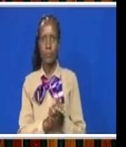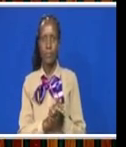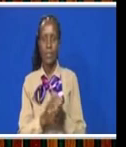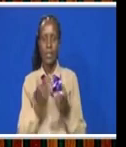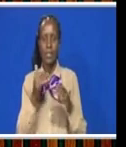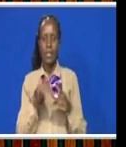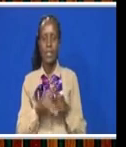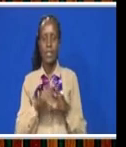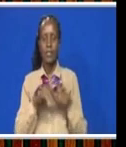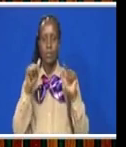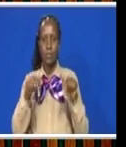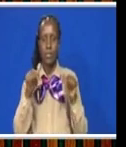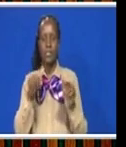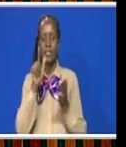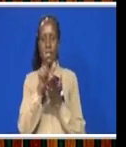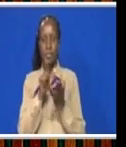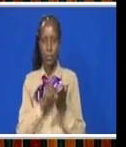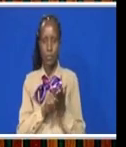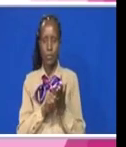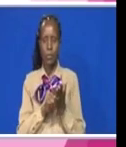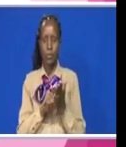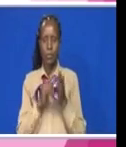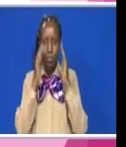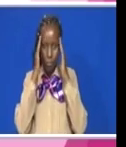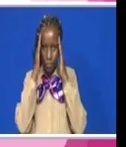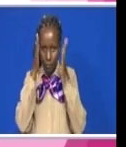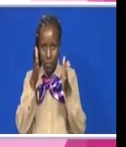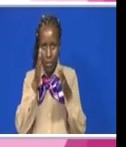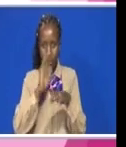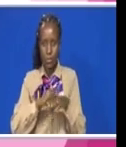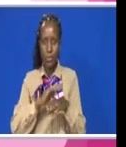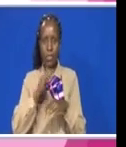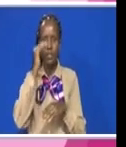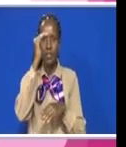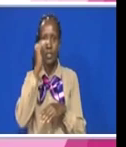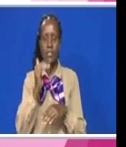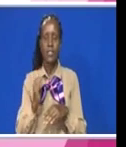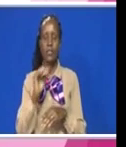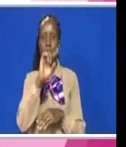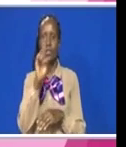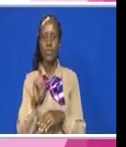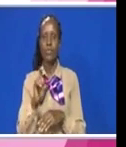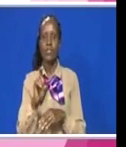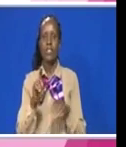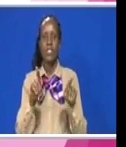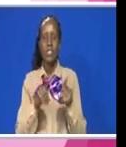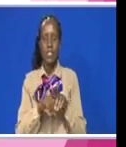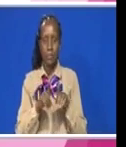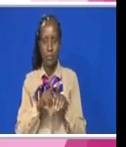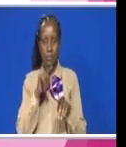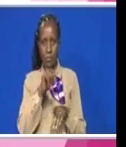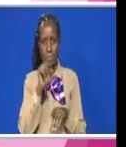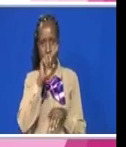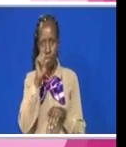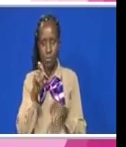In our today's lesson, we are going to focus on structured questions, and these questions will